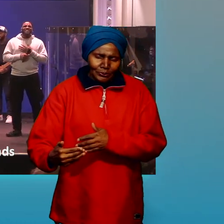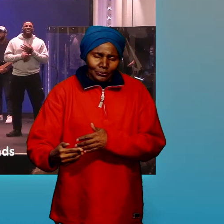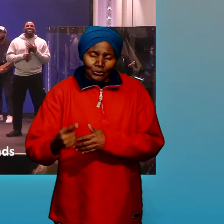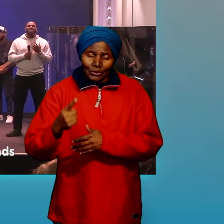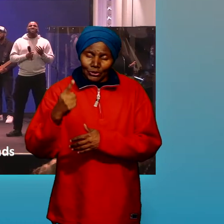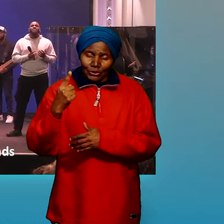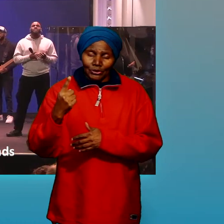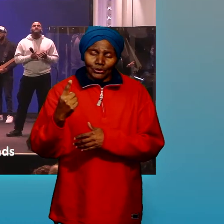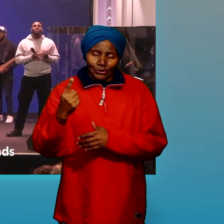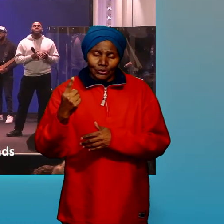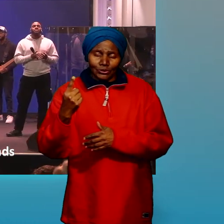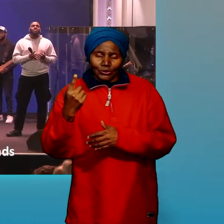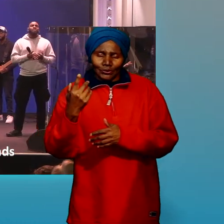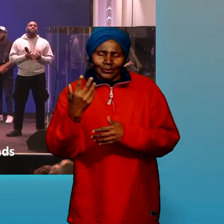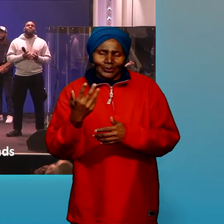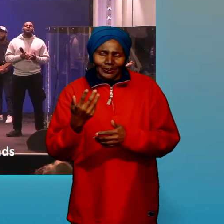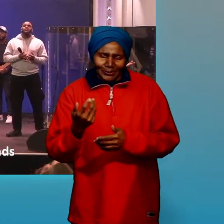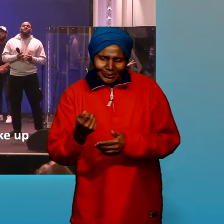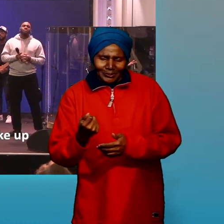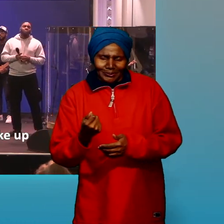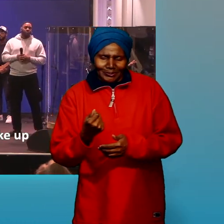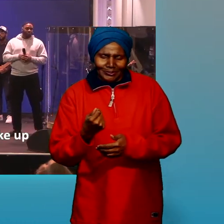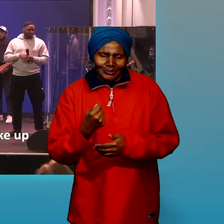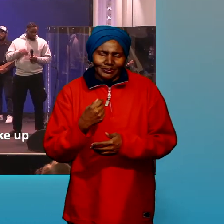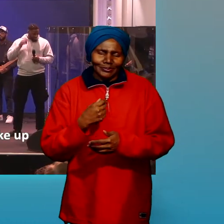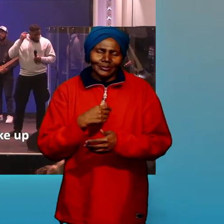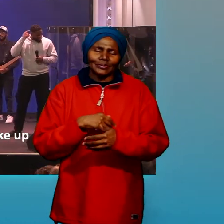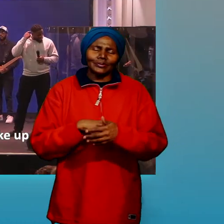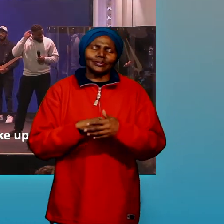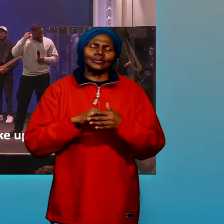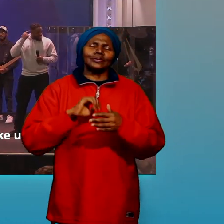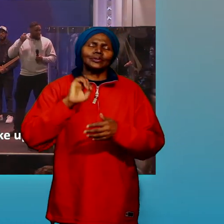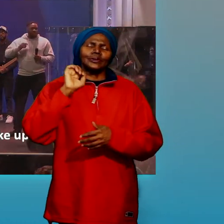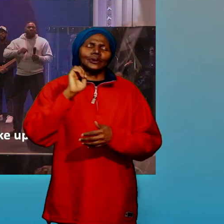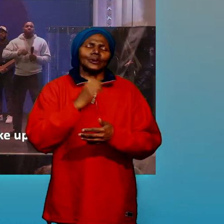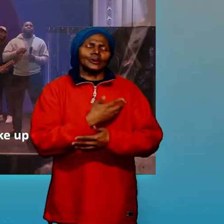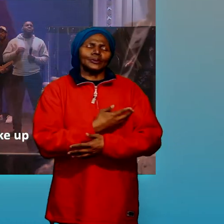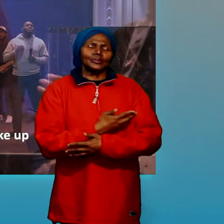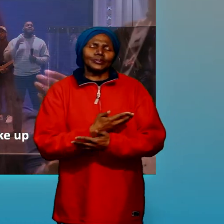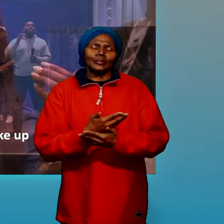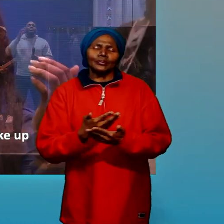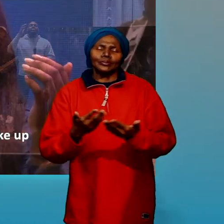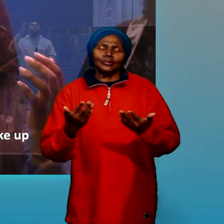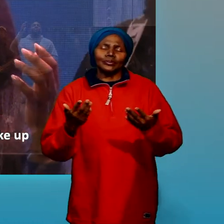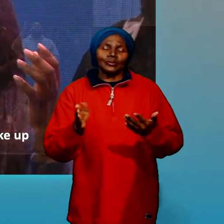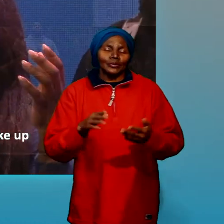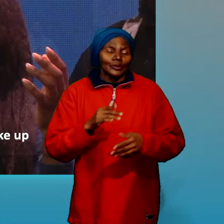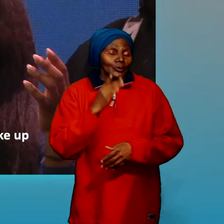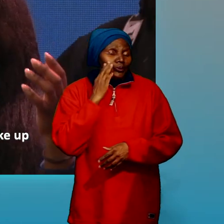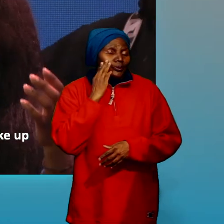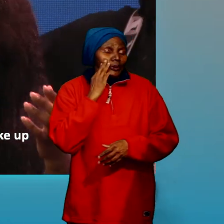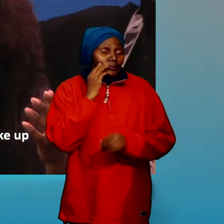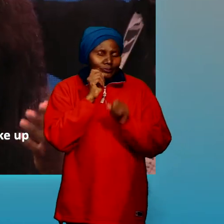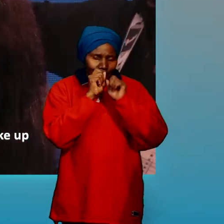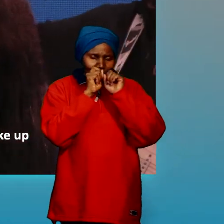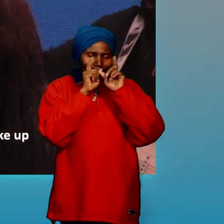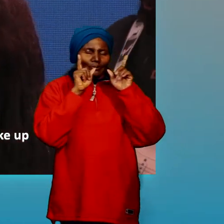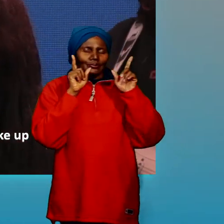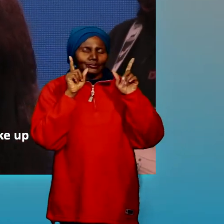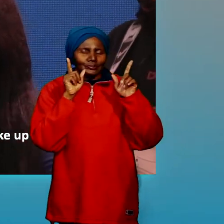been held in your hands. From the moment that I wake